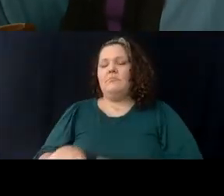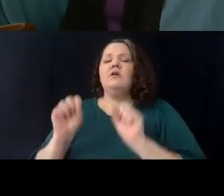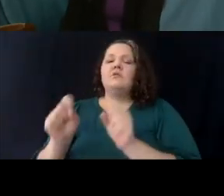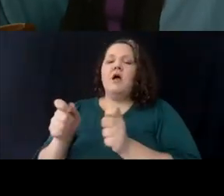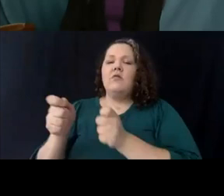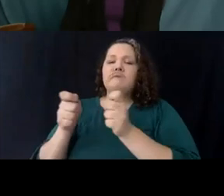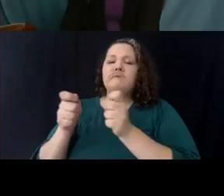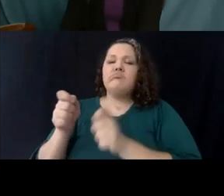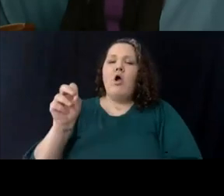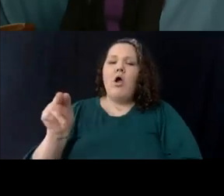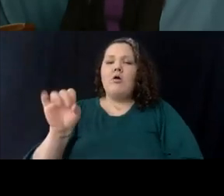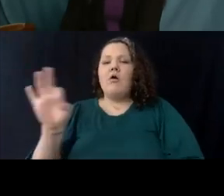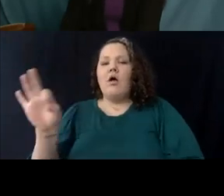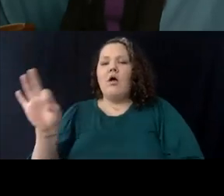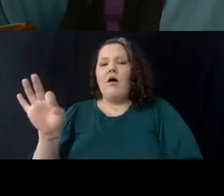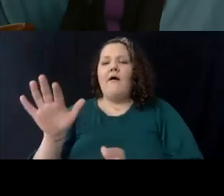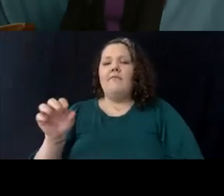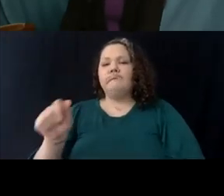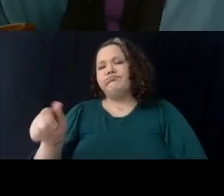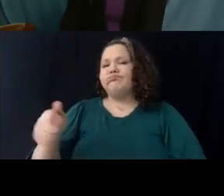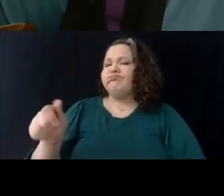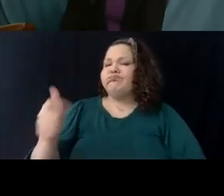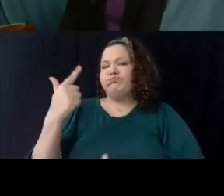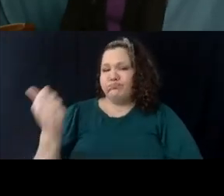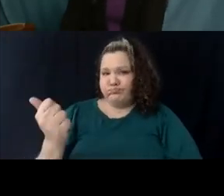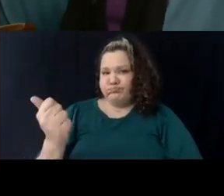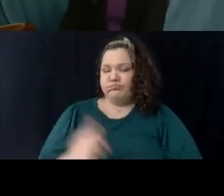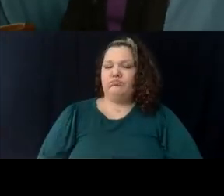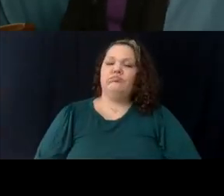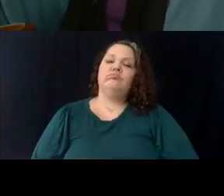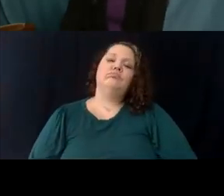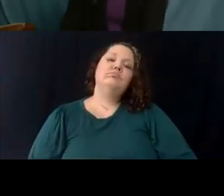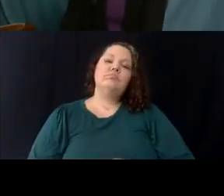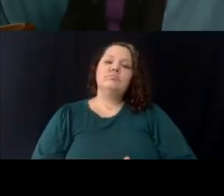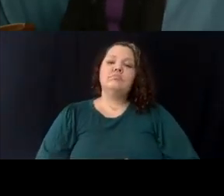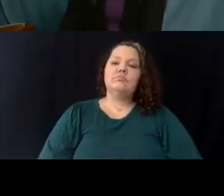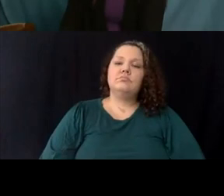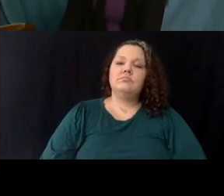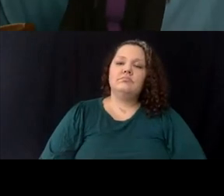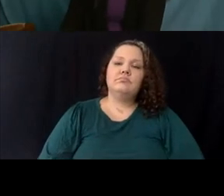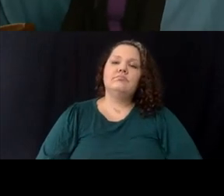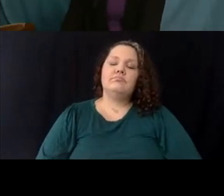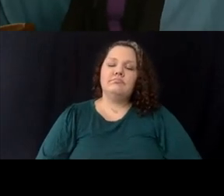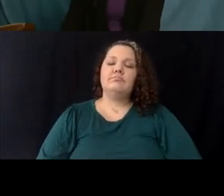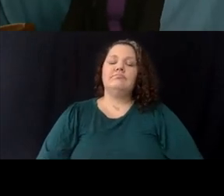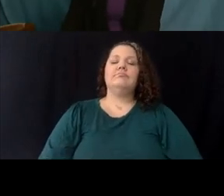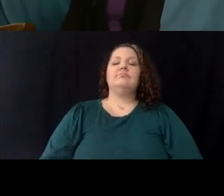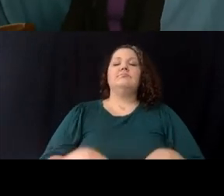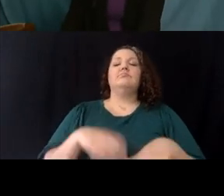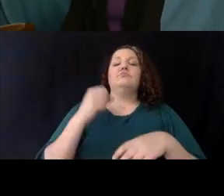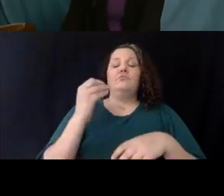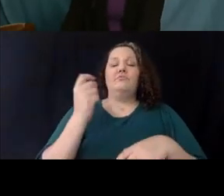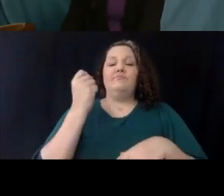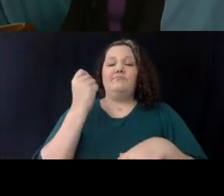Whereas your closed captions are the ones that an individual could turn on or off as needed. That's really up to them.